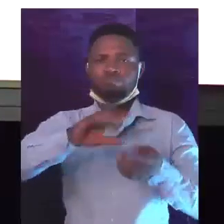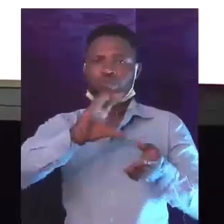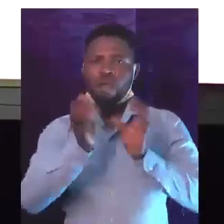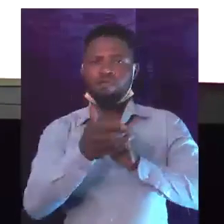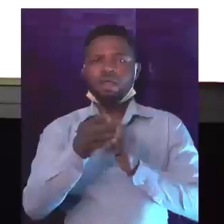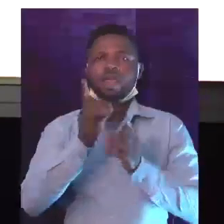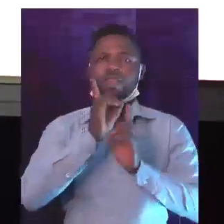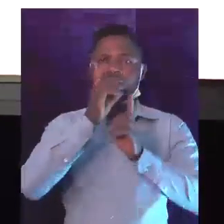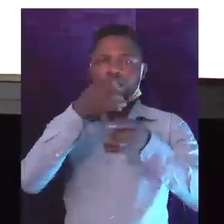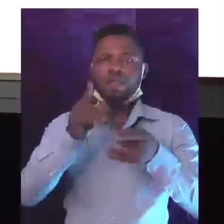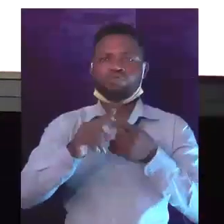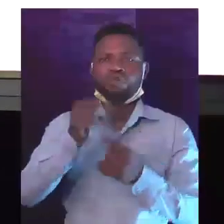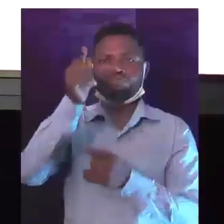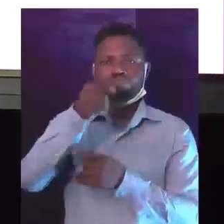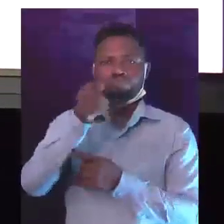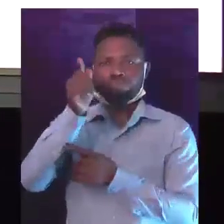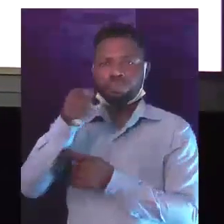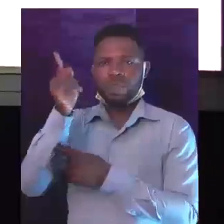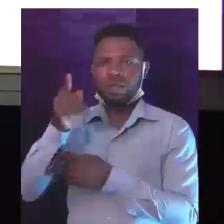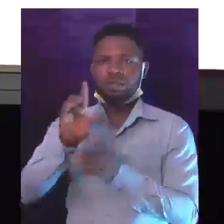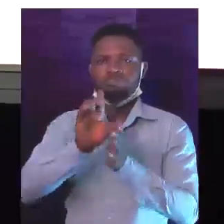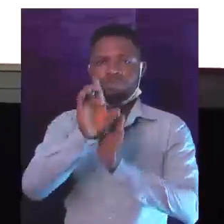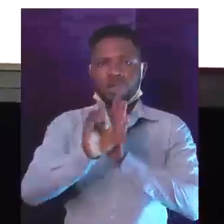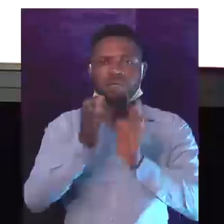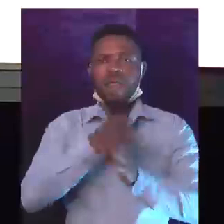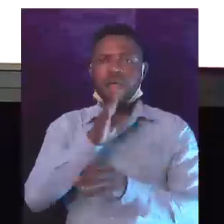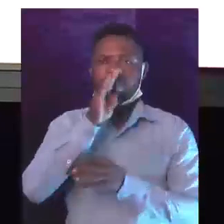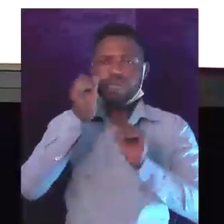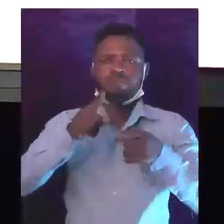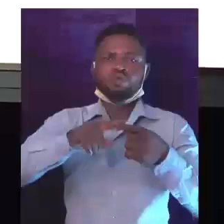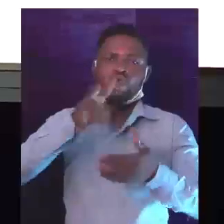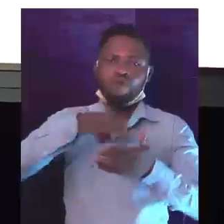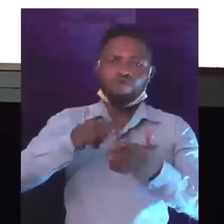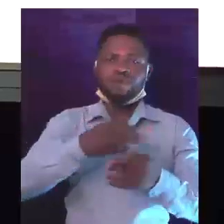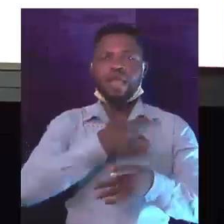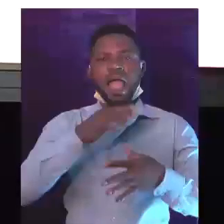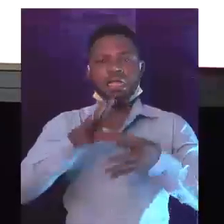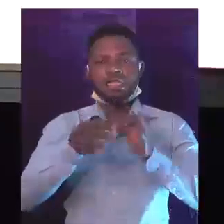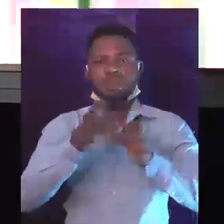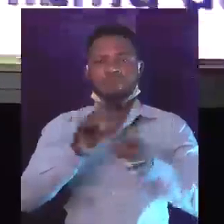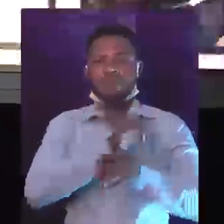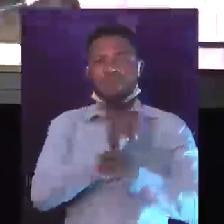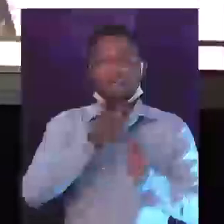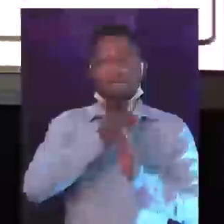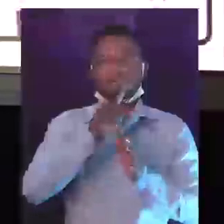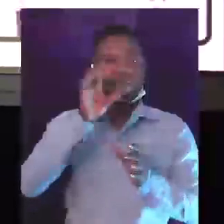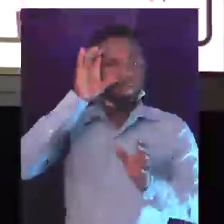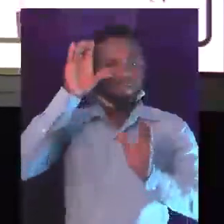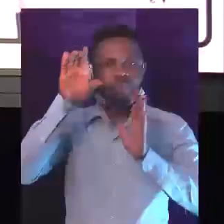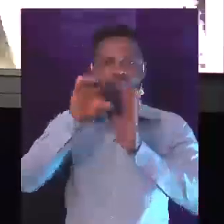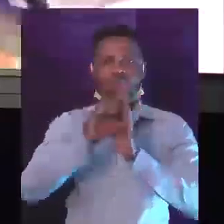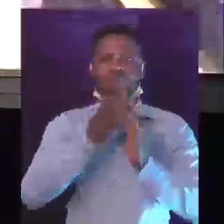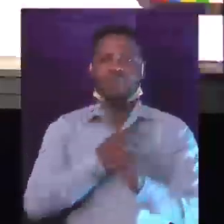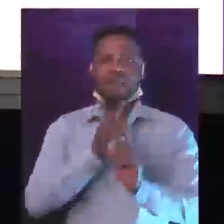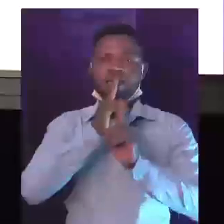convert data to a tally chart, and also you should be able to read and interpret a pictogram and answer questions